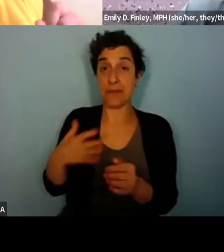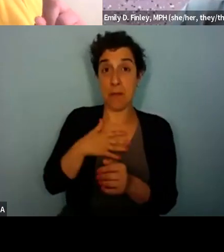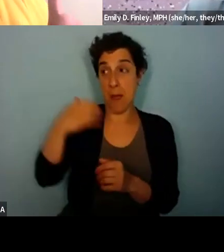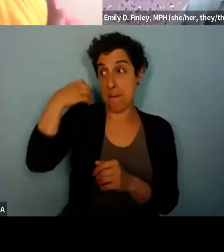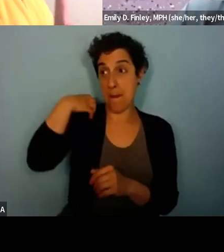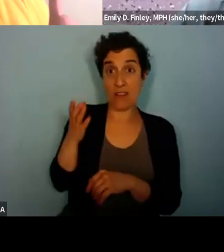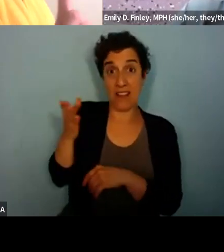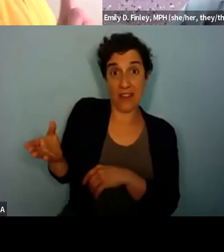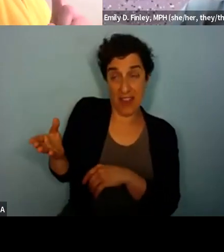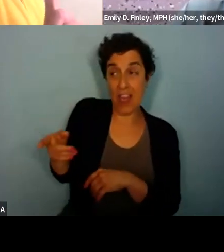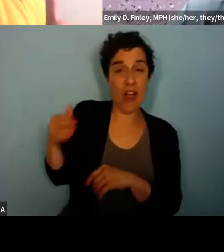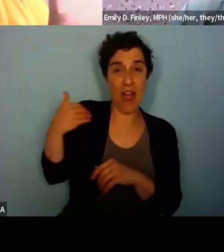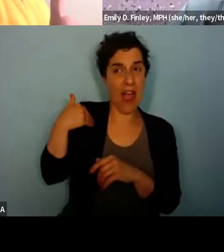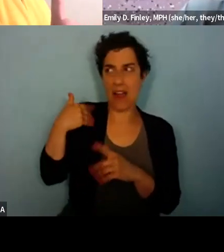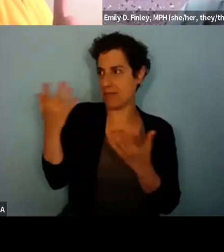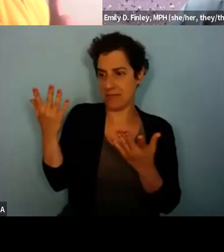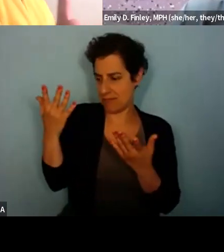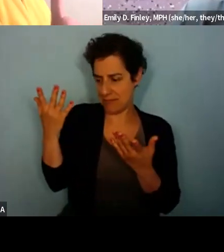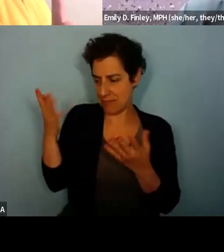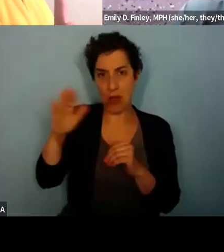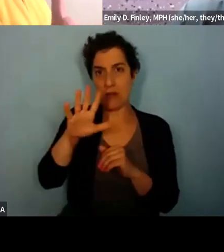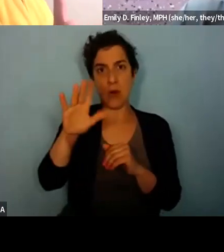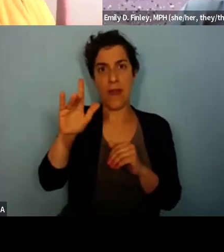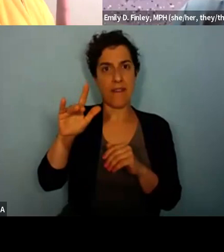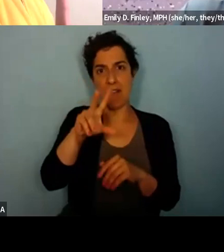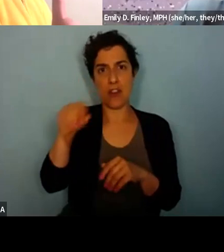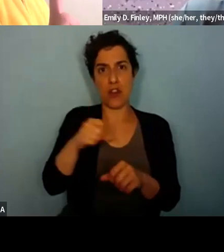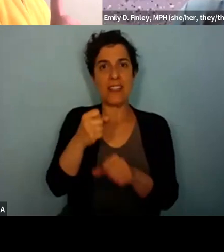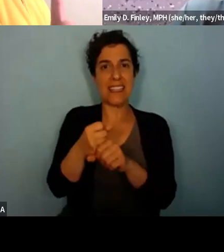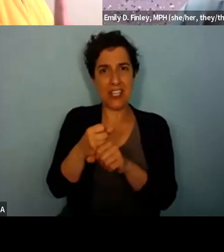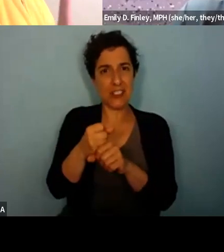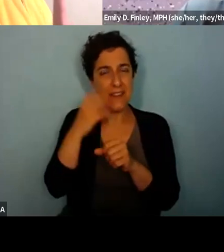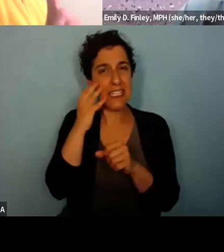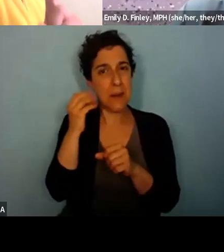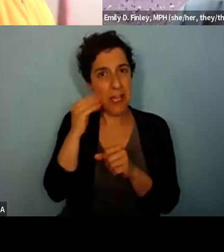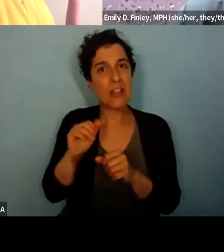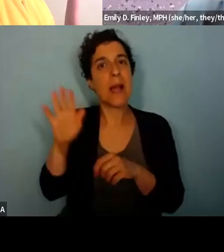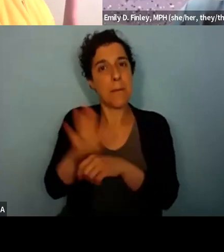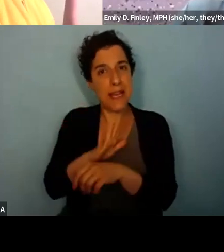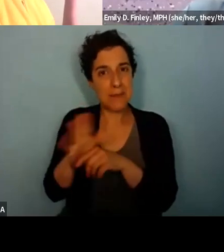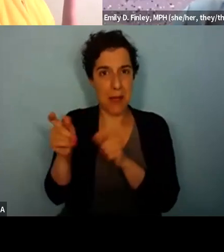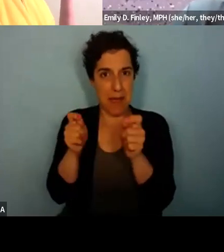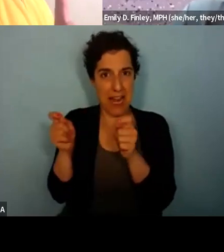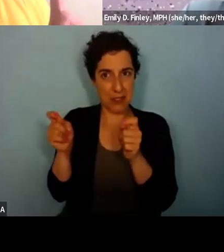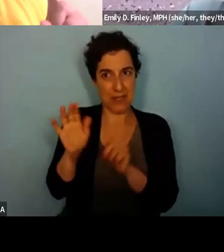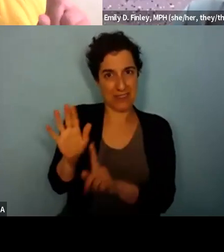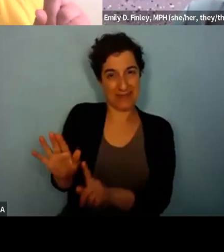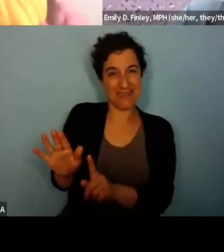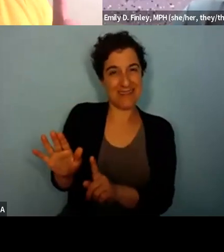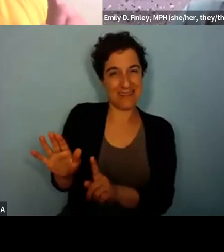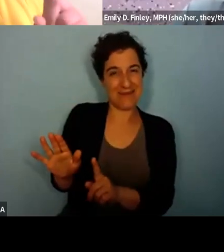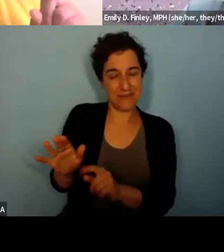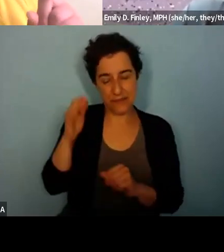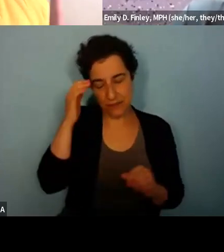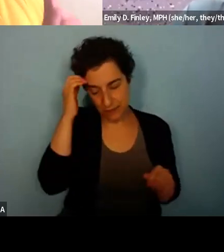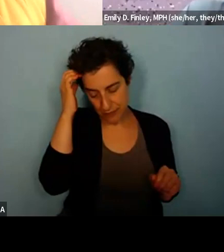had like 25, 30 years of experience in business management.